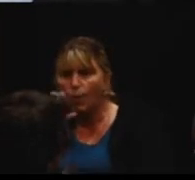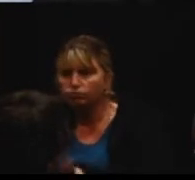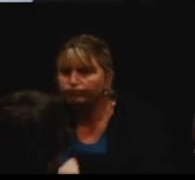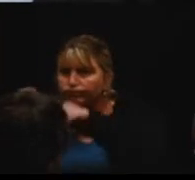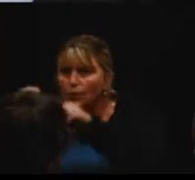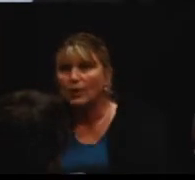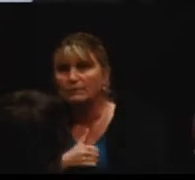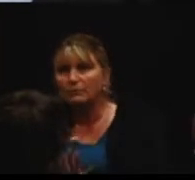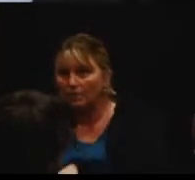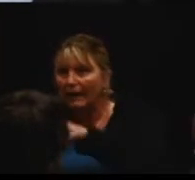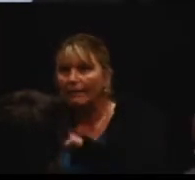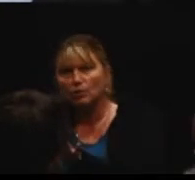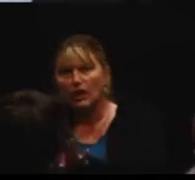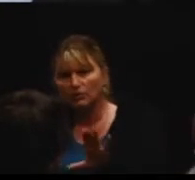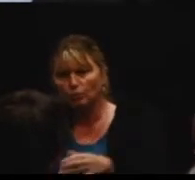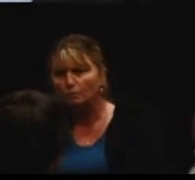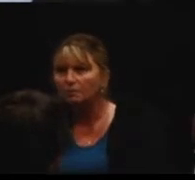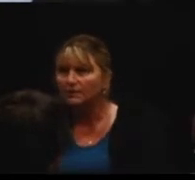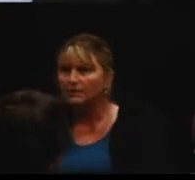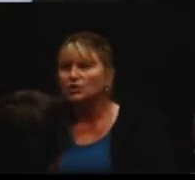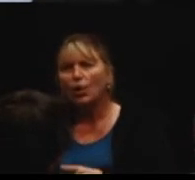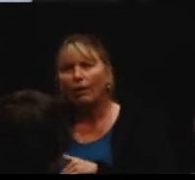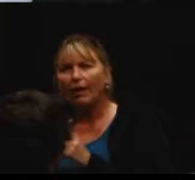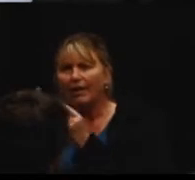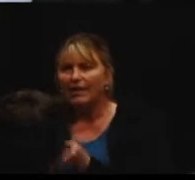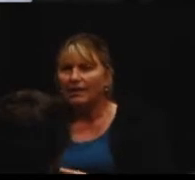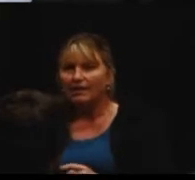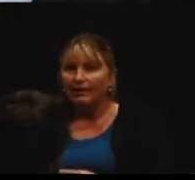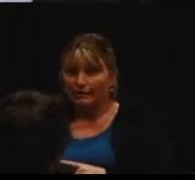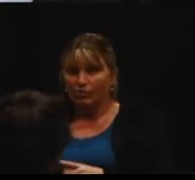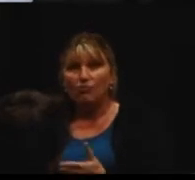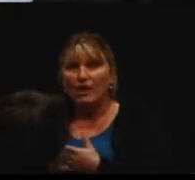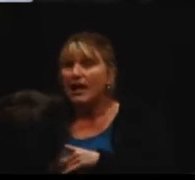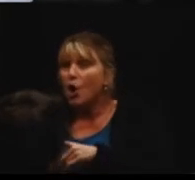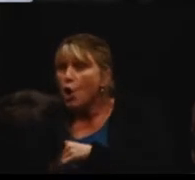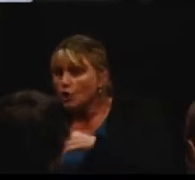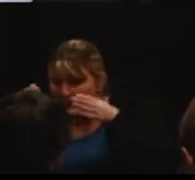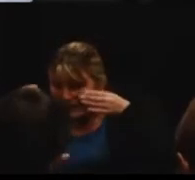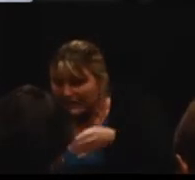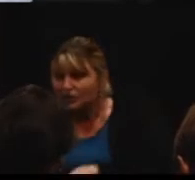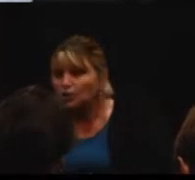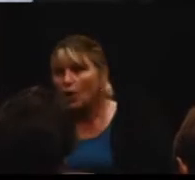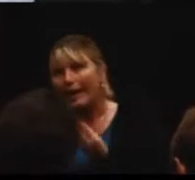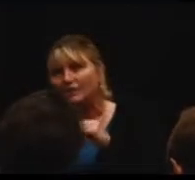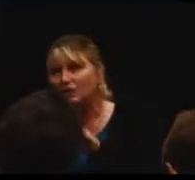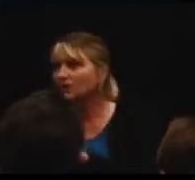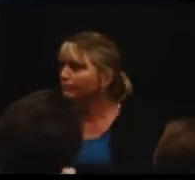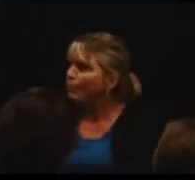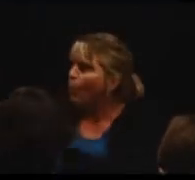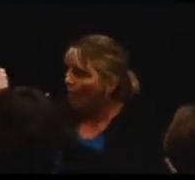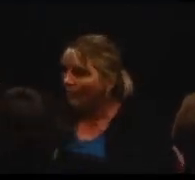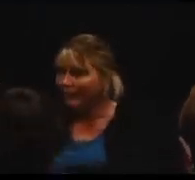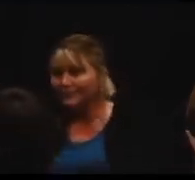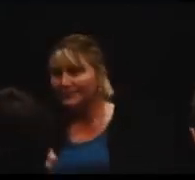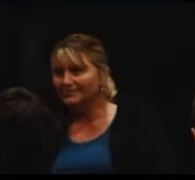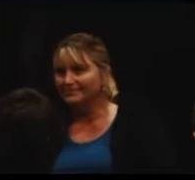things is that we just need to focus some unbelievable urgent attention to education. Kia ora.